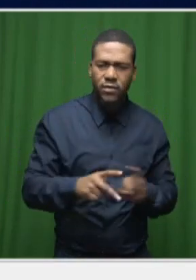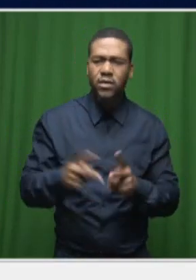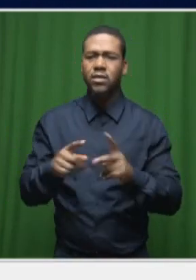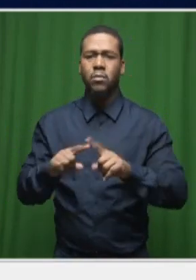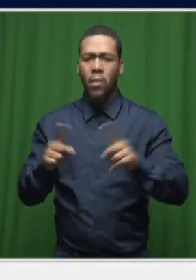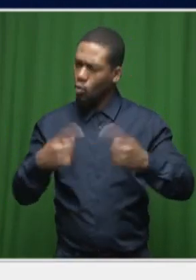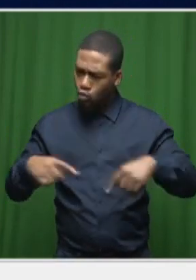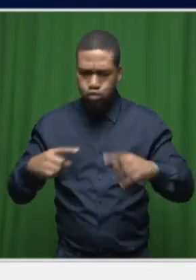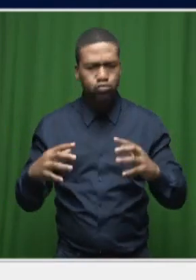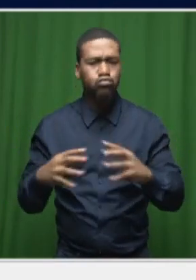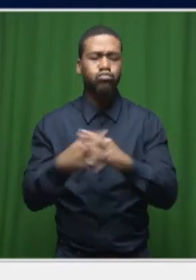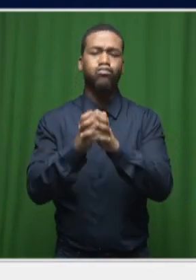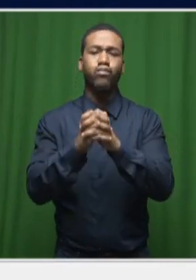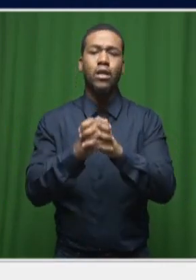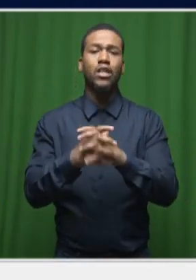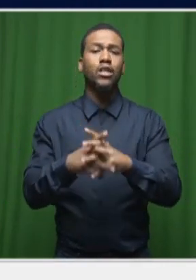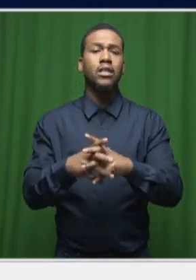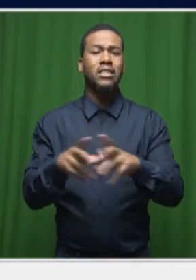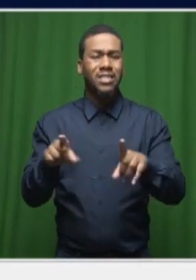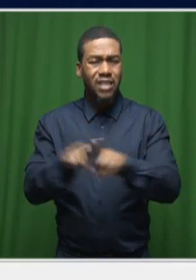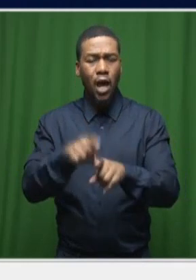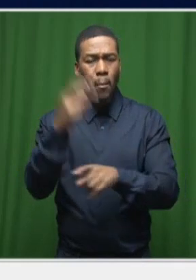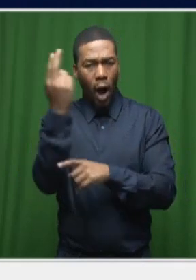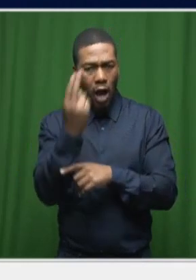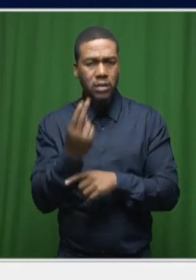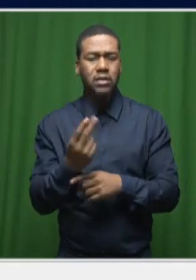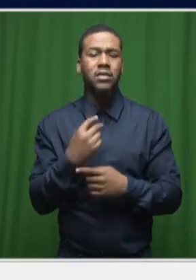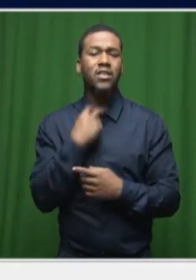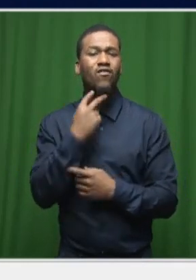an artistic voice. I